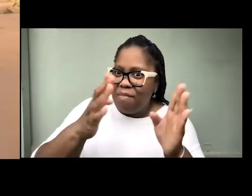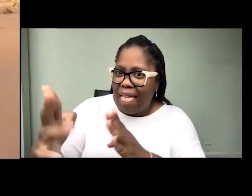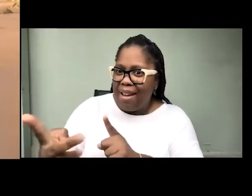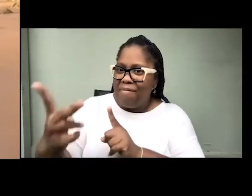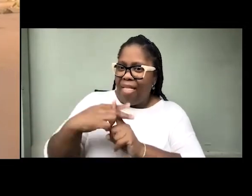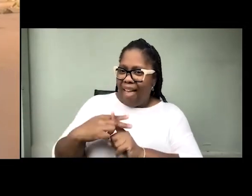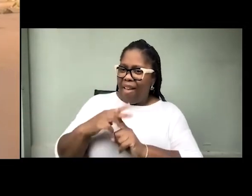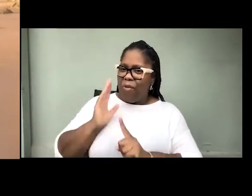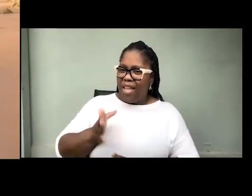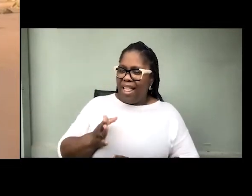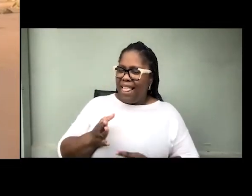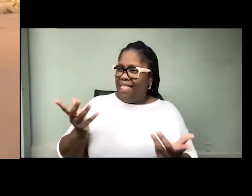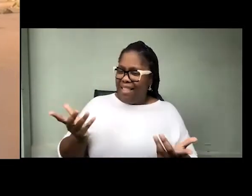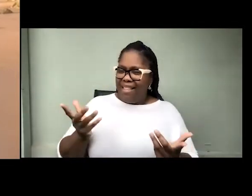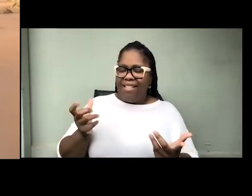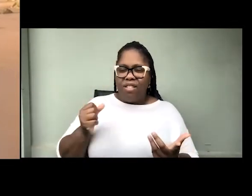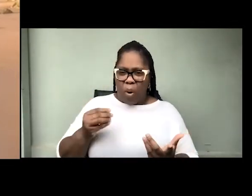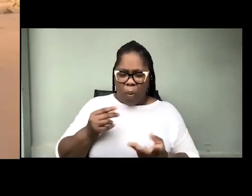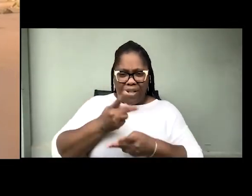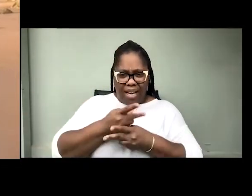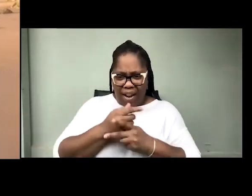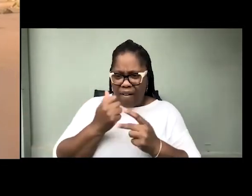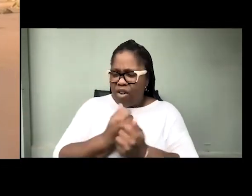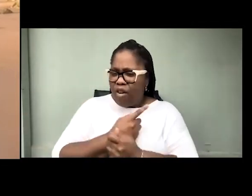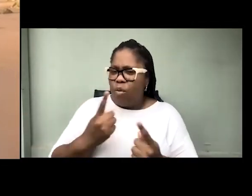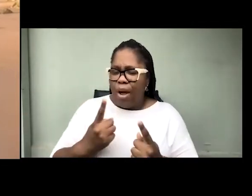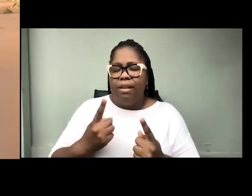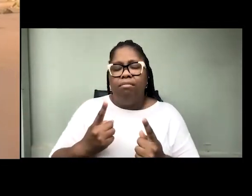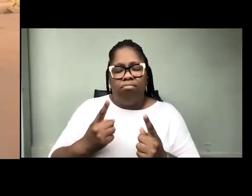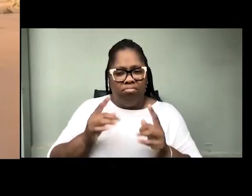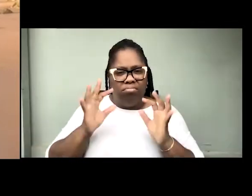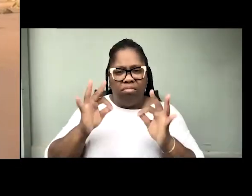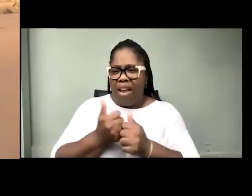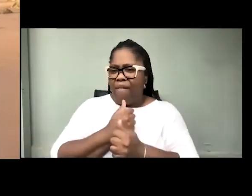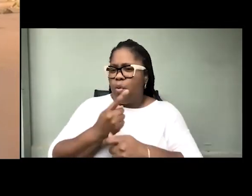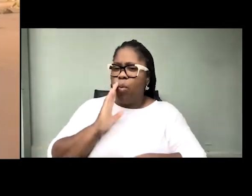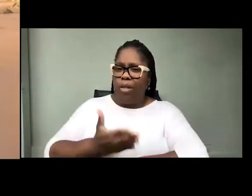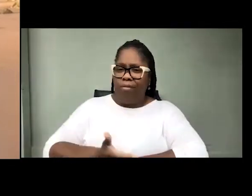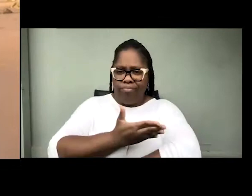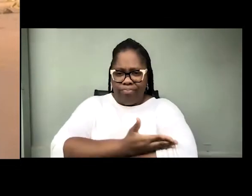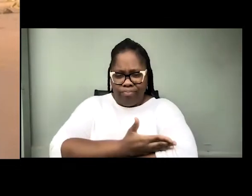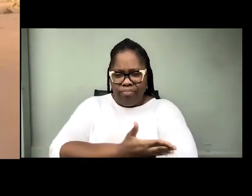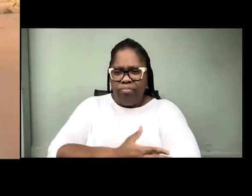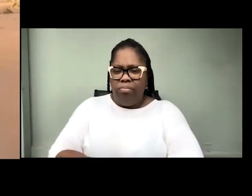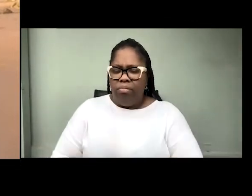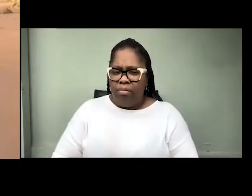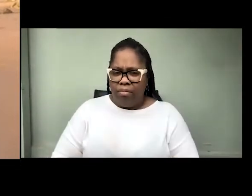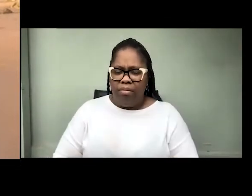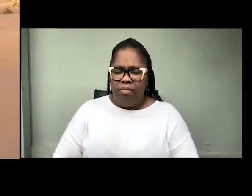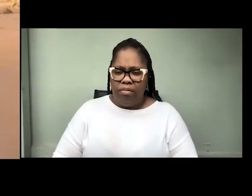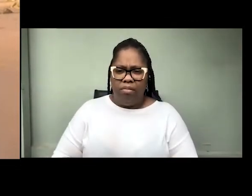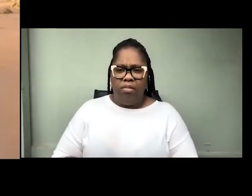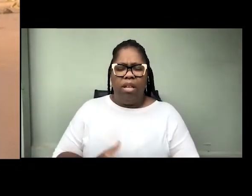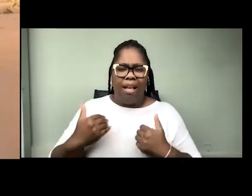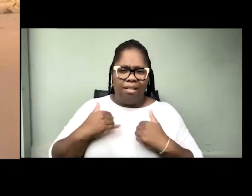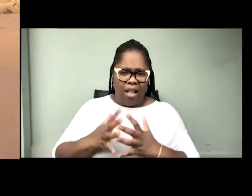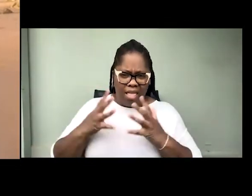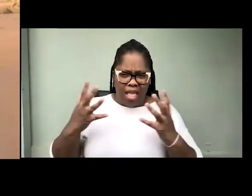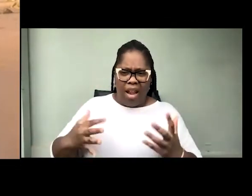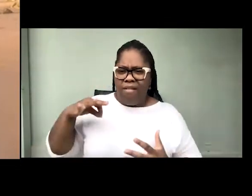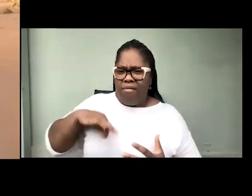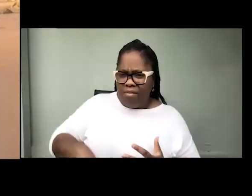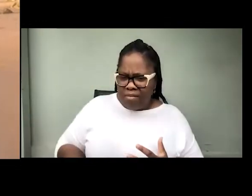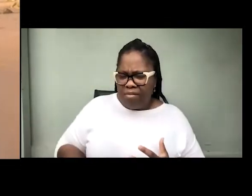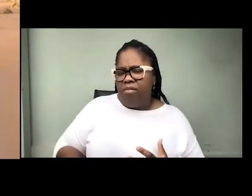society, and if everyone is well cared for, then we know everyone is going to do better. So there's a lot of advantages and benefits